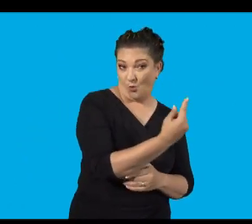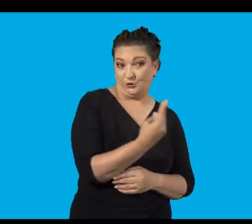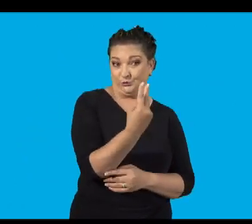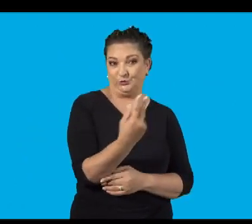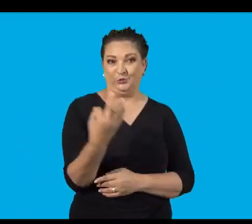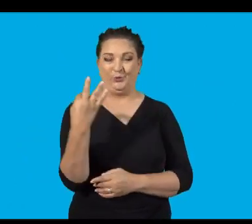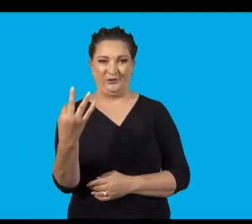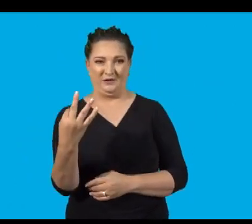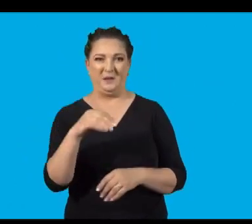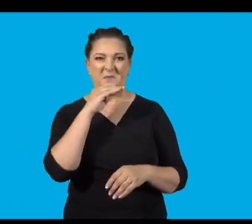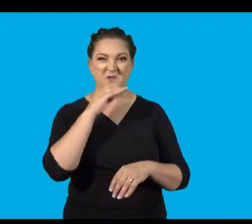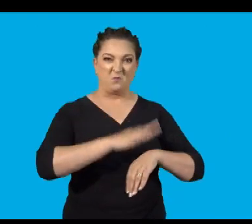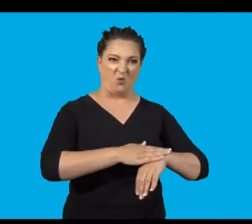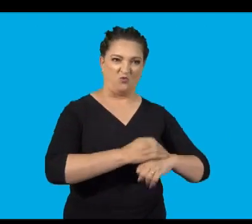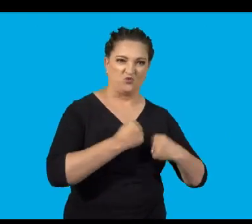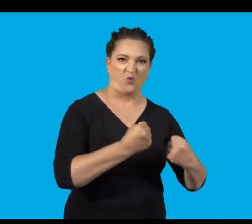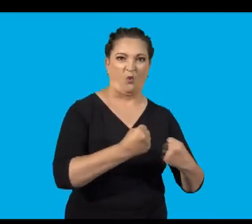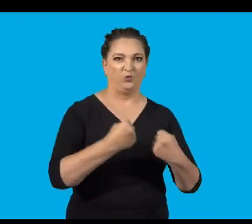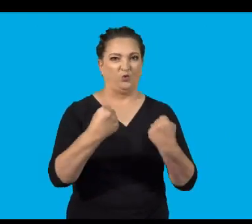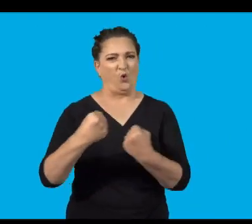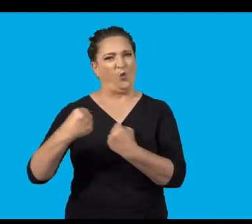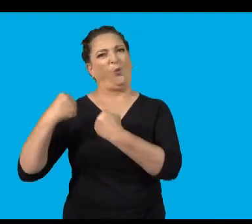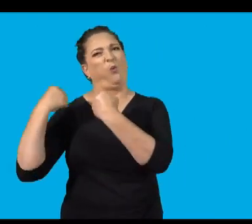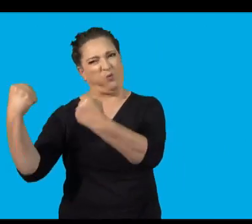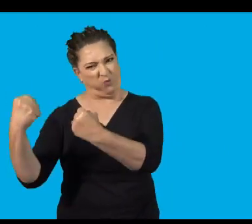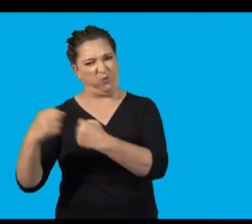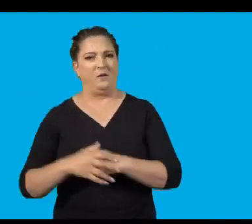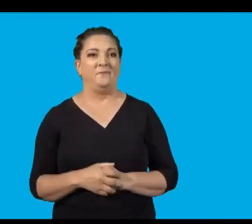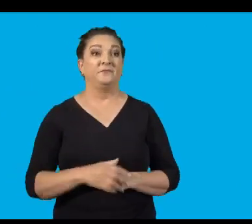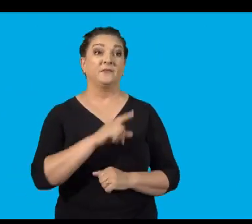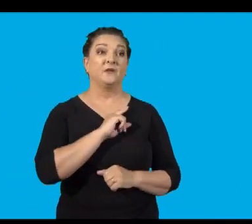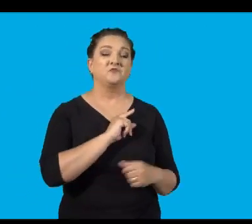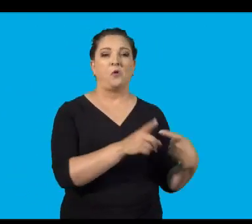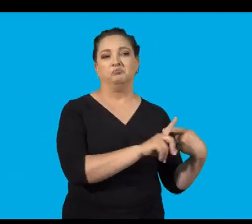becomes strengthened in intensity, all right? So in